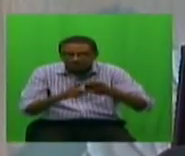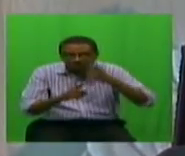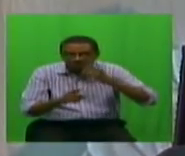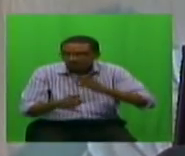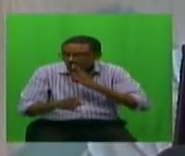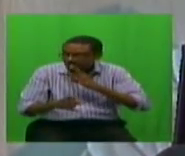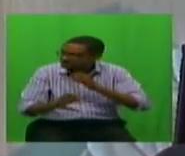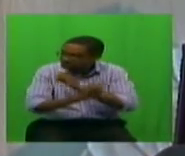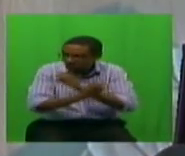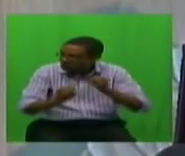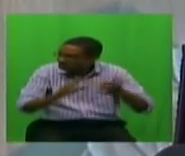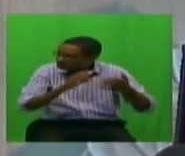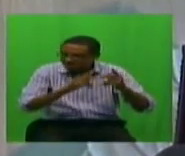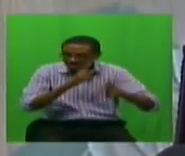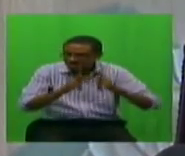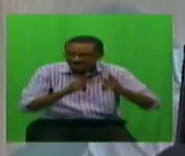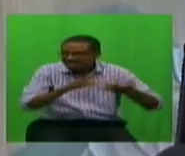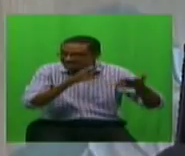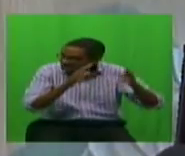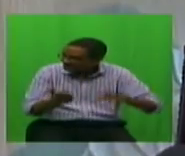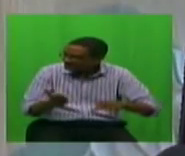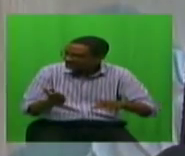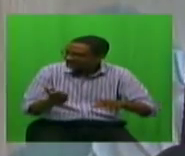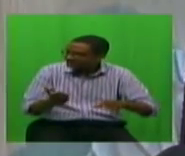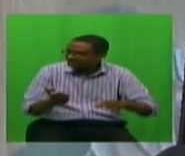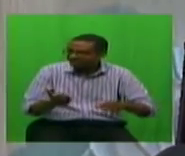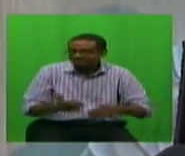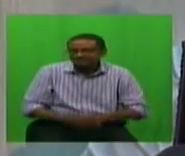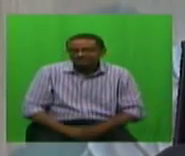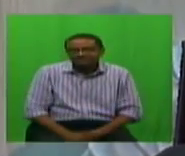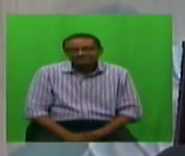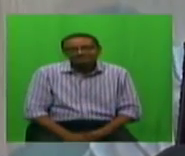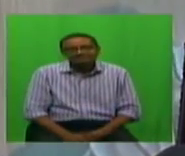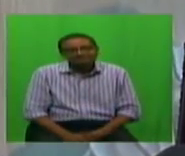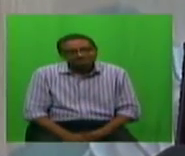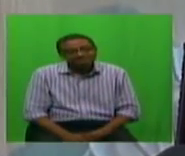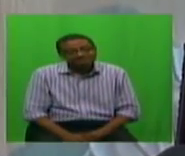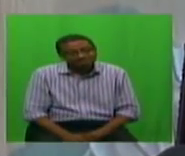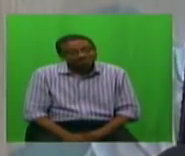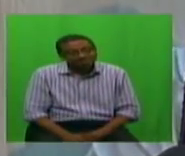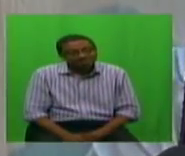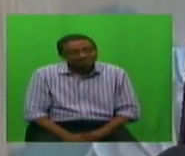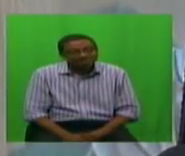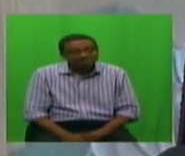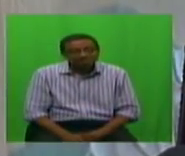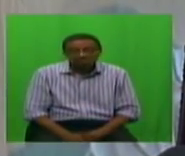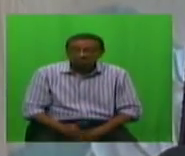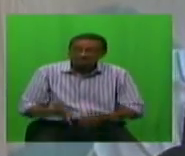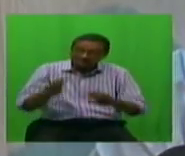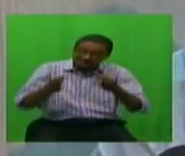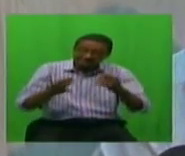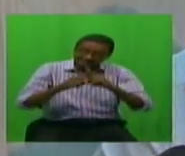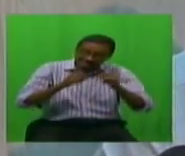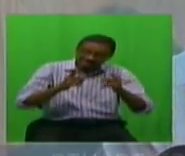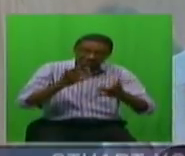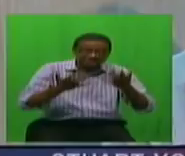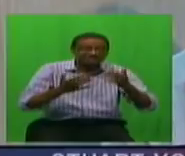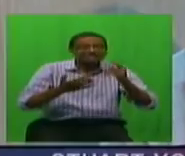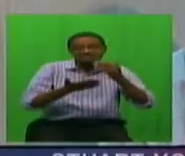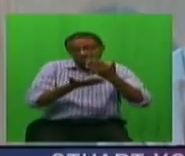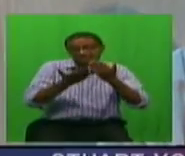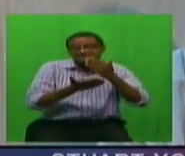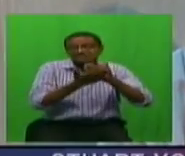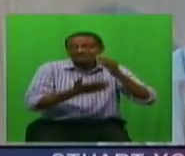nothing to record, there's no categorization. If it were different, I guess it could have been death by drowning, it could have been death